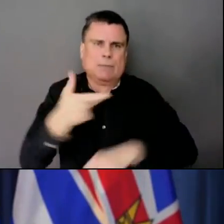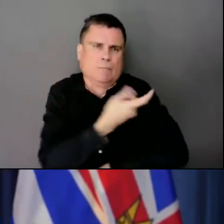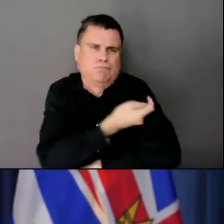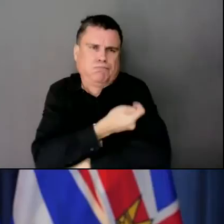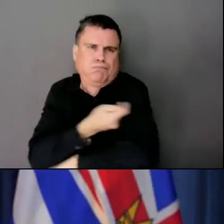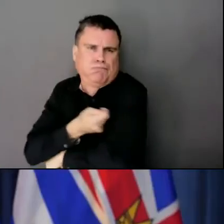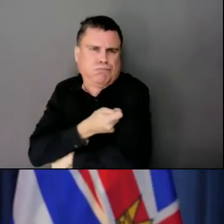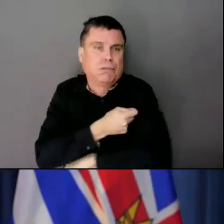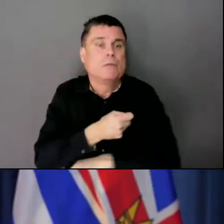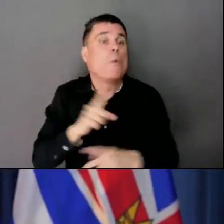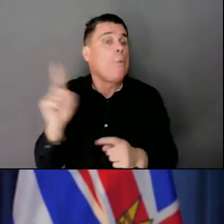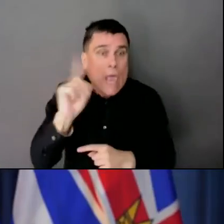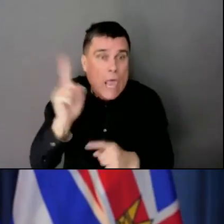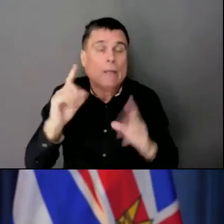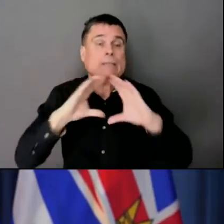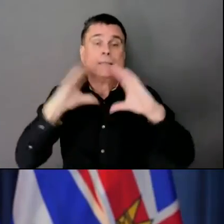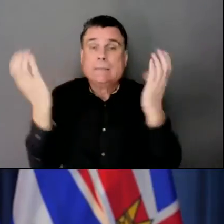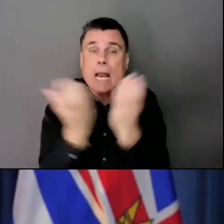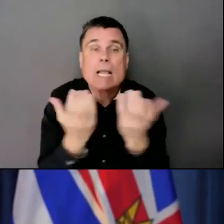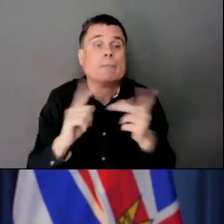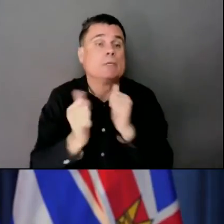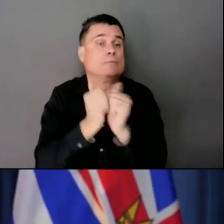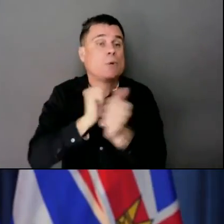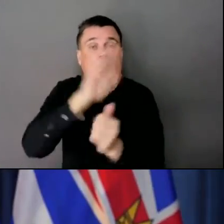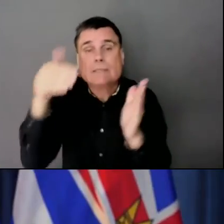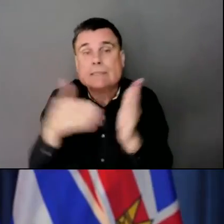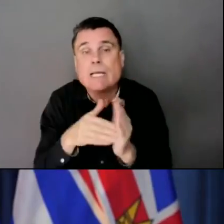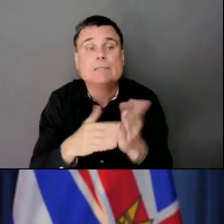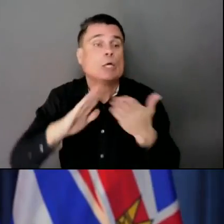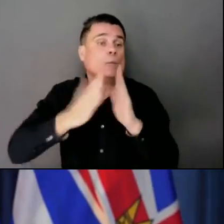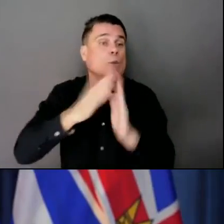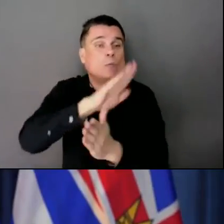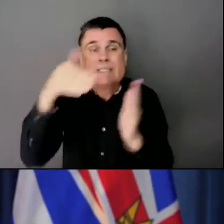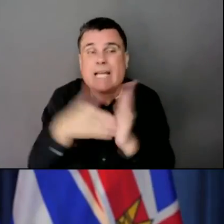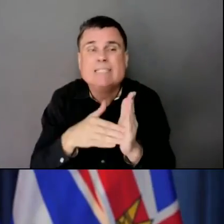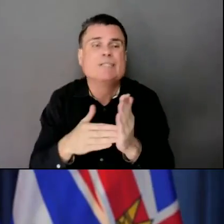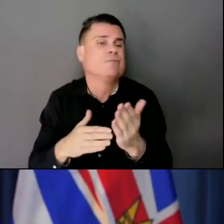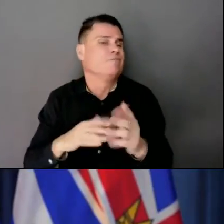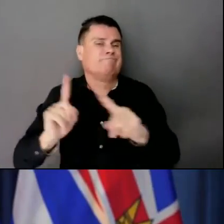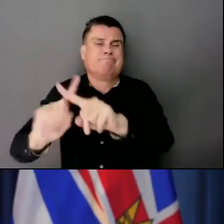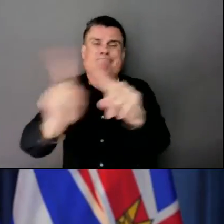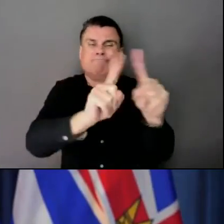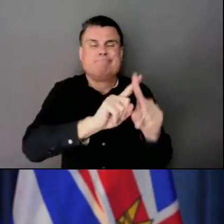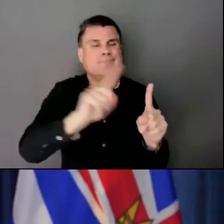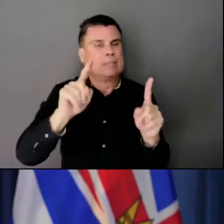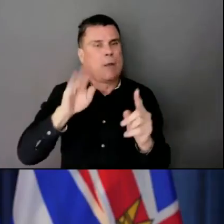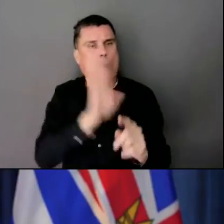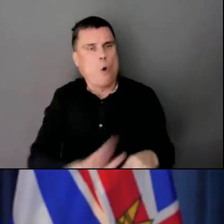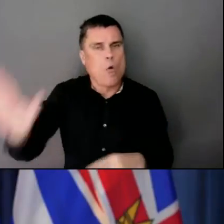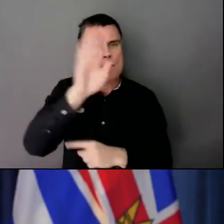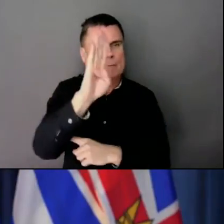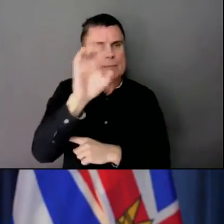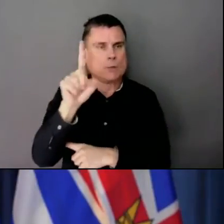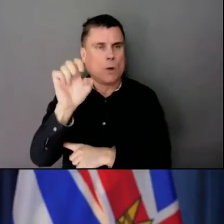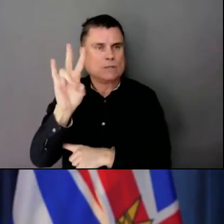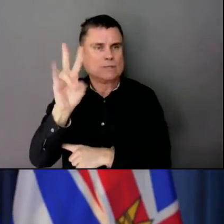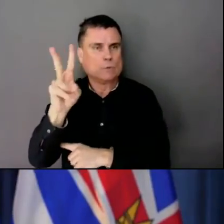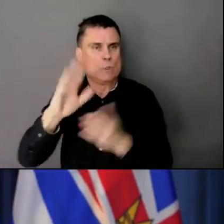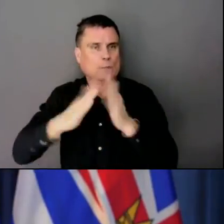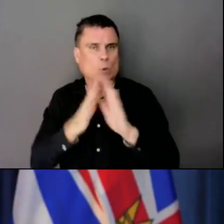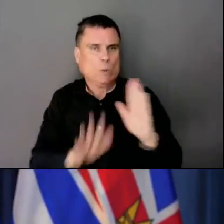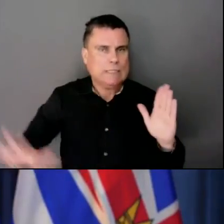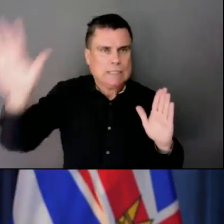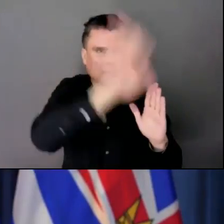centers to make sure that we can get everyone who wants a vaccination a vaccination. In some rural areas, we may well use